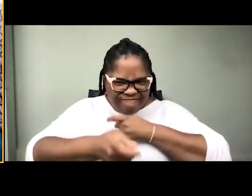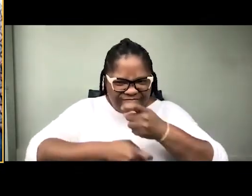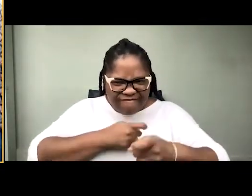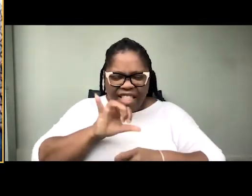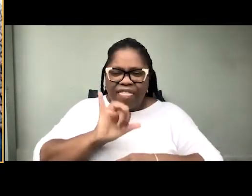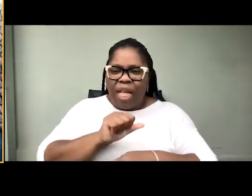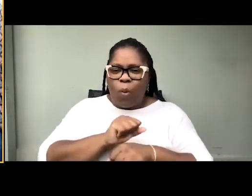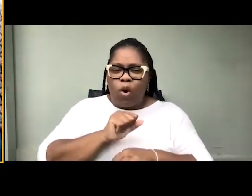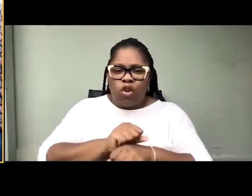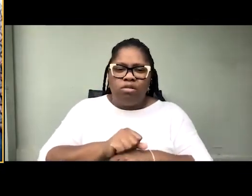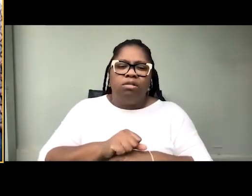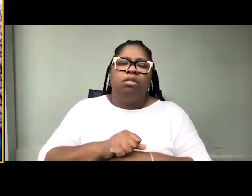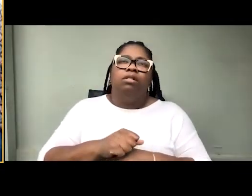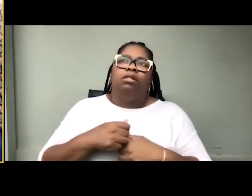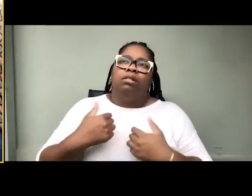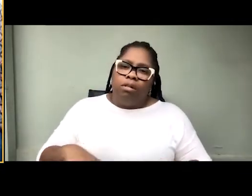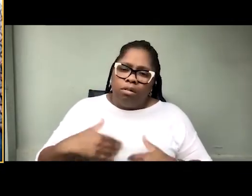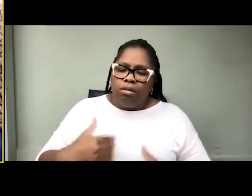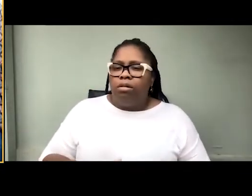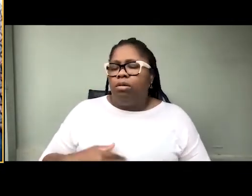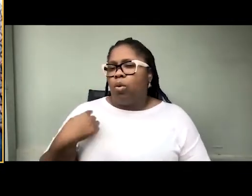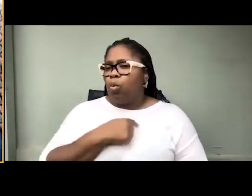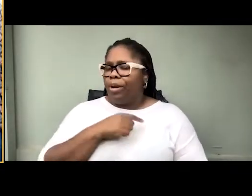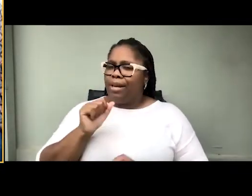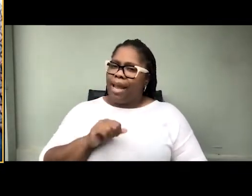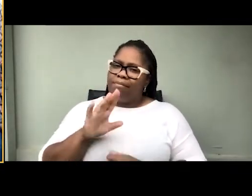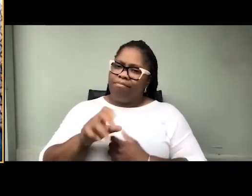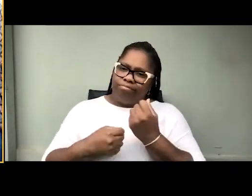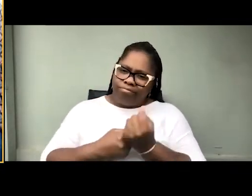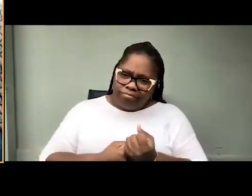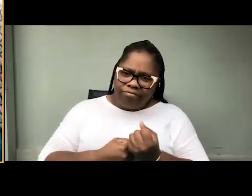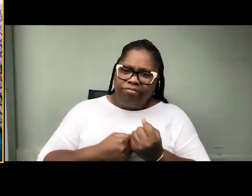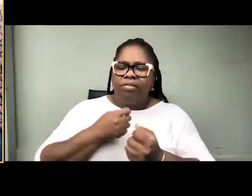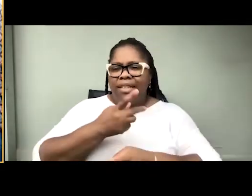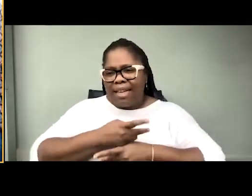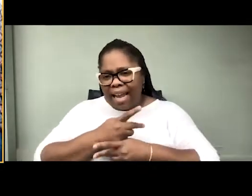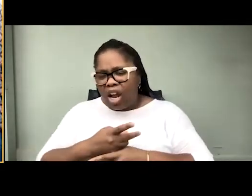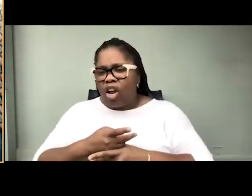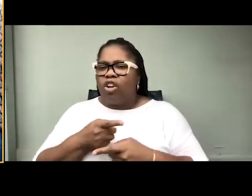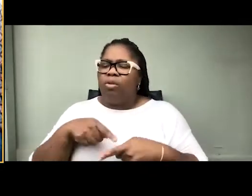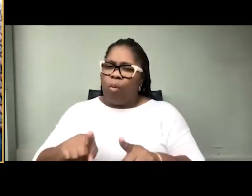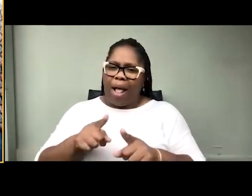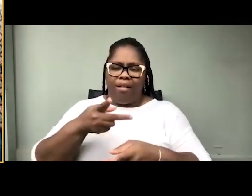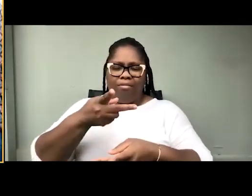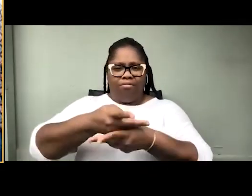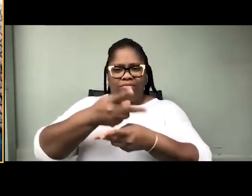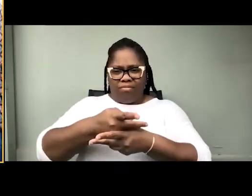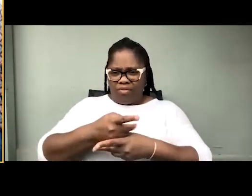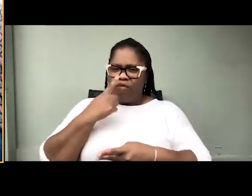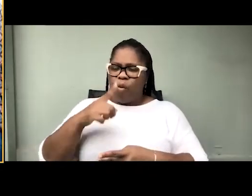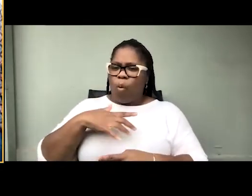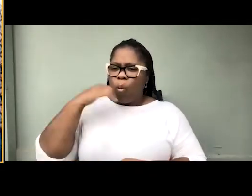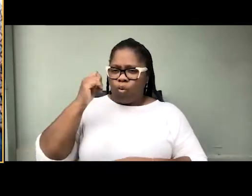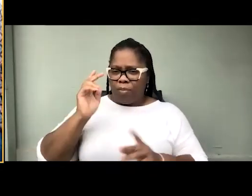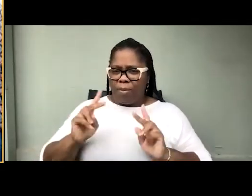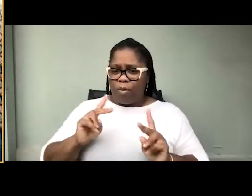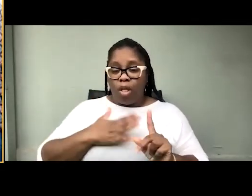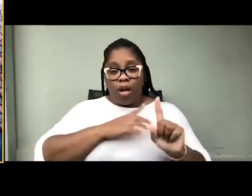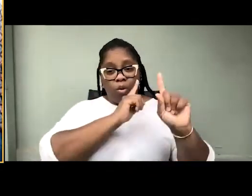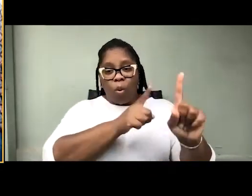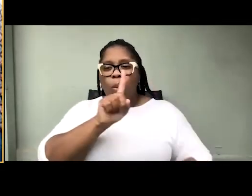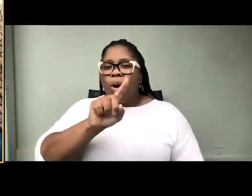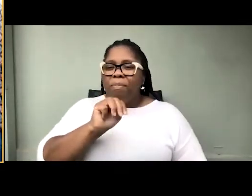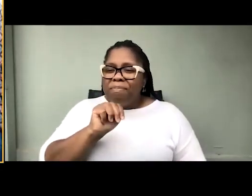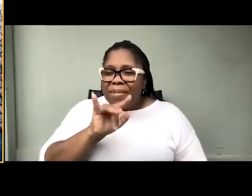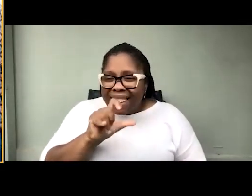and supported through the rewards and challenges of caring for aging loved ones. Our target here is 1 million high